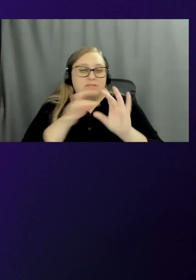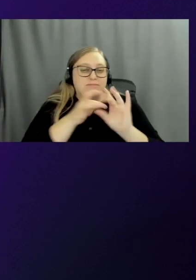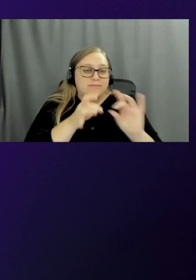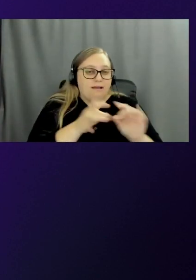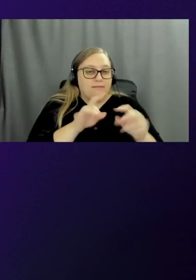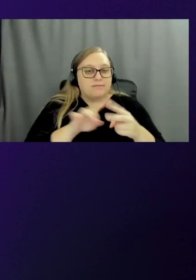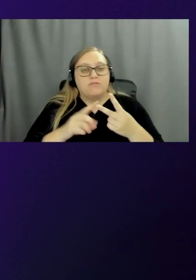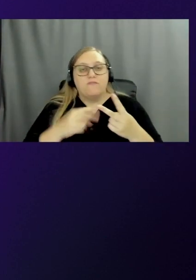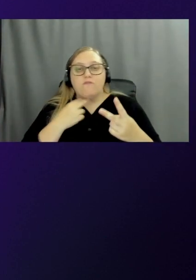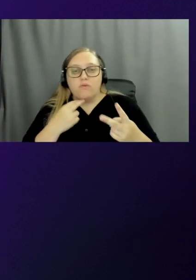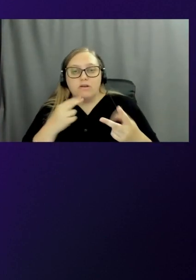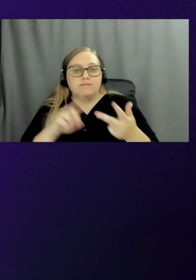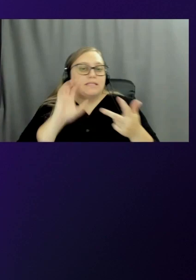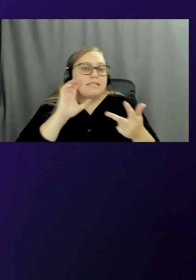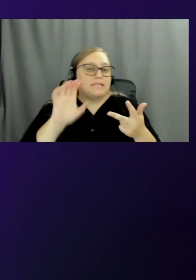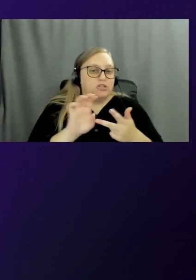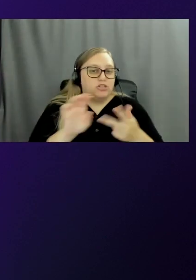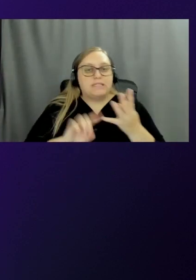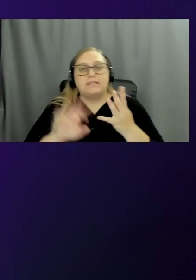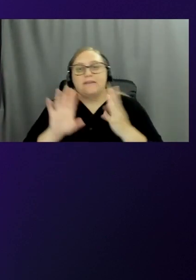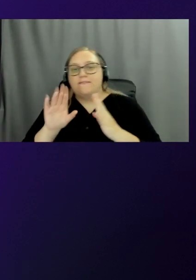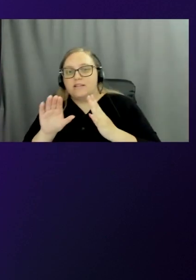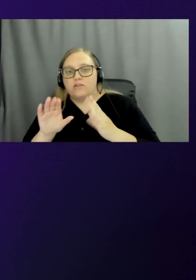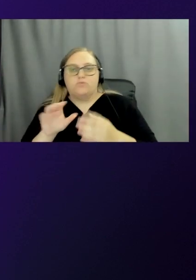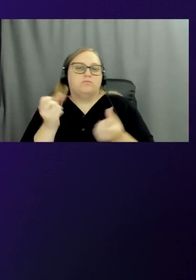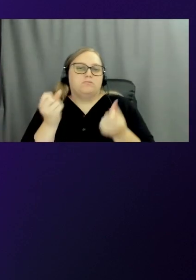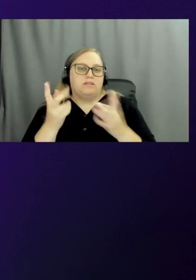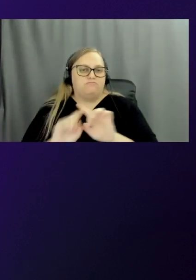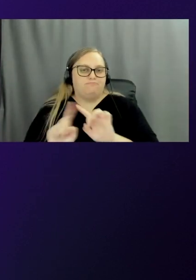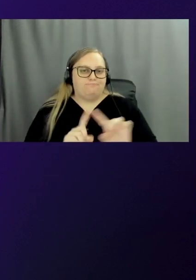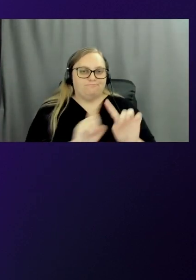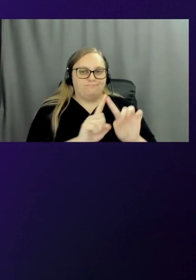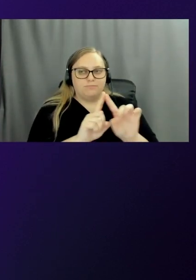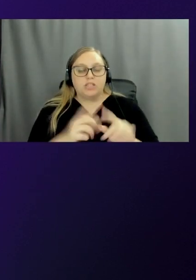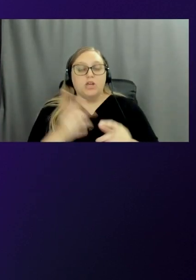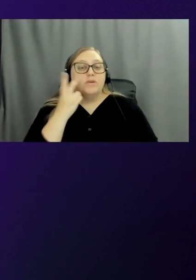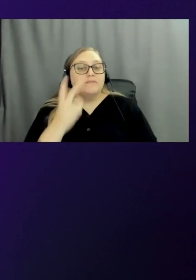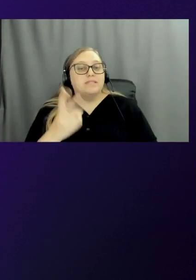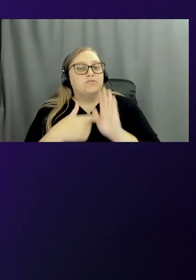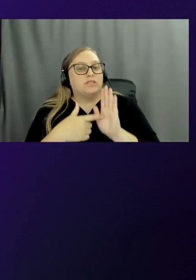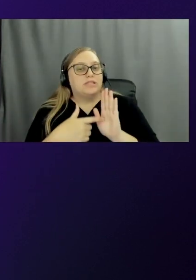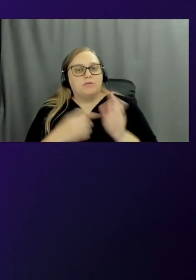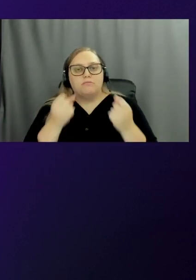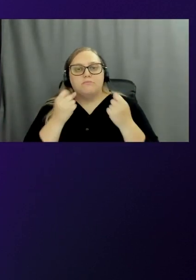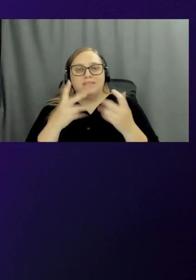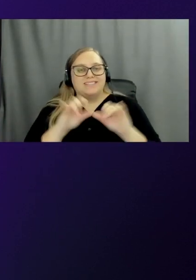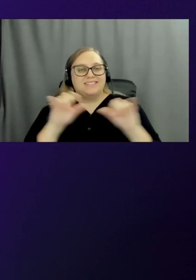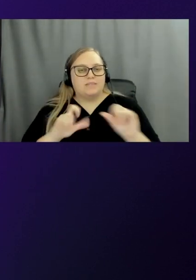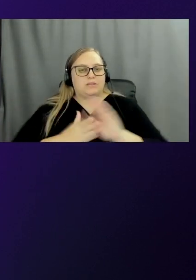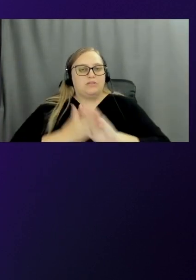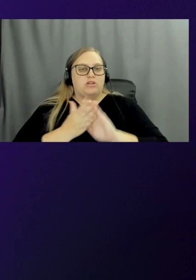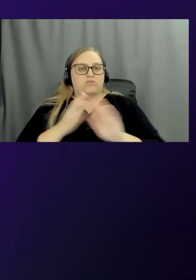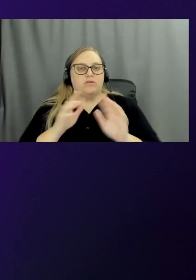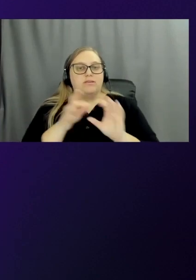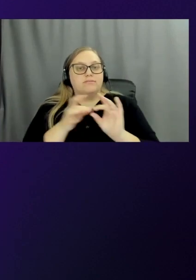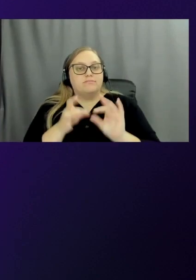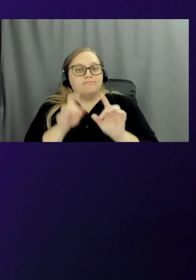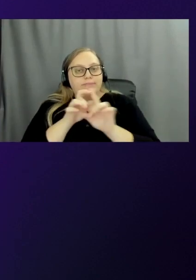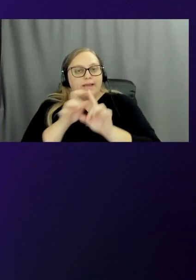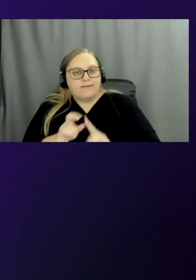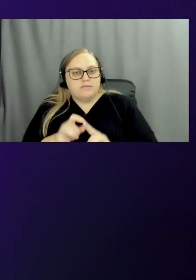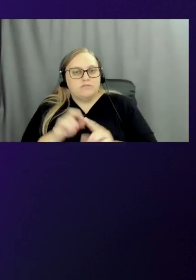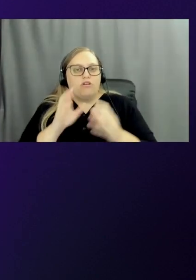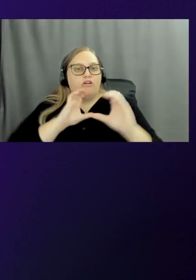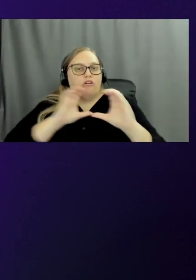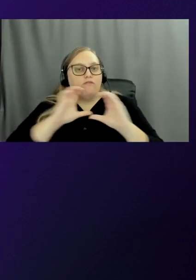or even videos. So in this example, we've seen multiple AI assistants which generate text in a conversational manner.